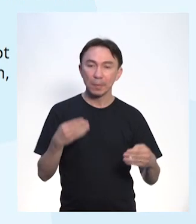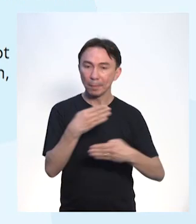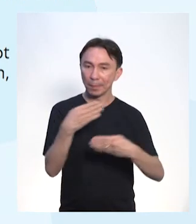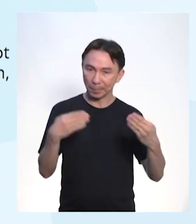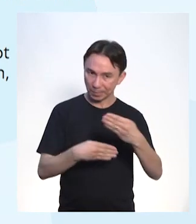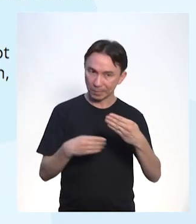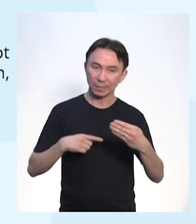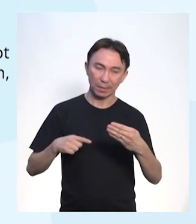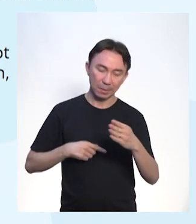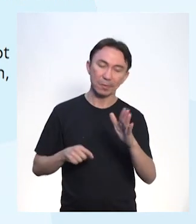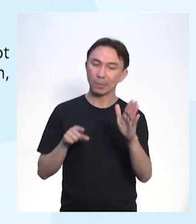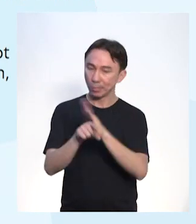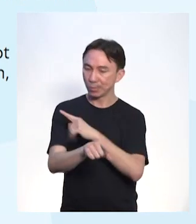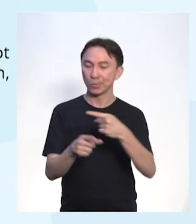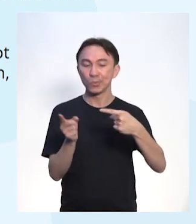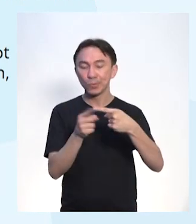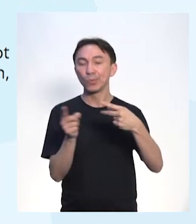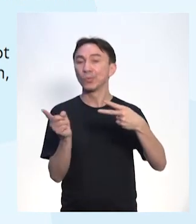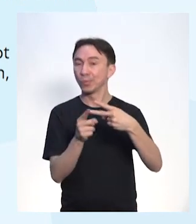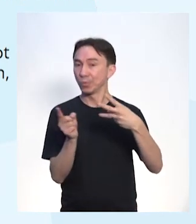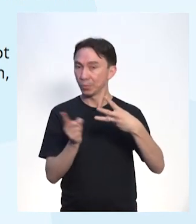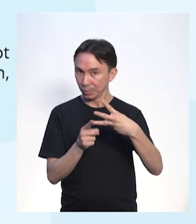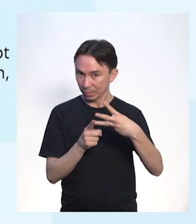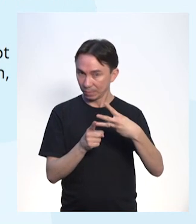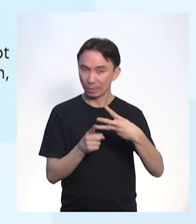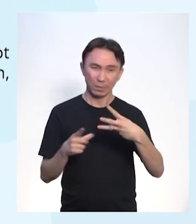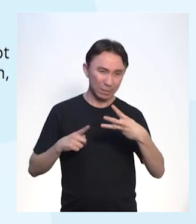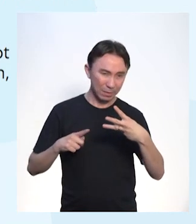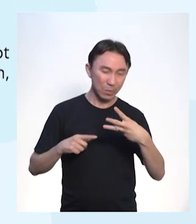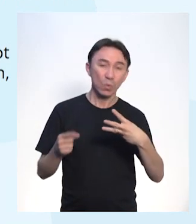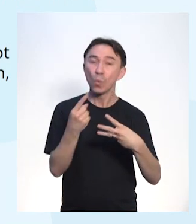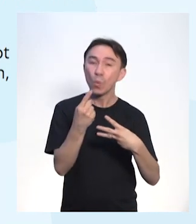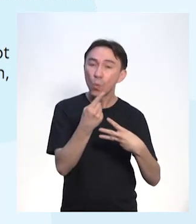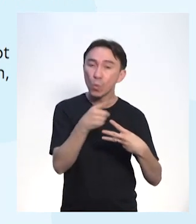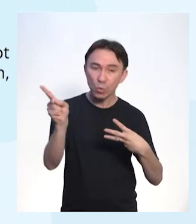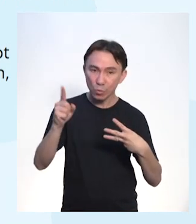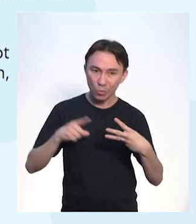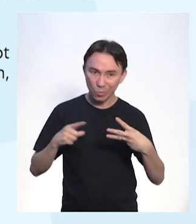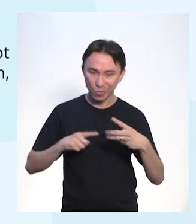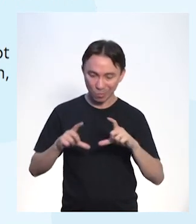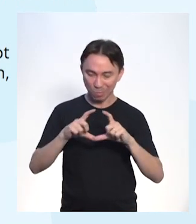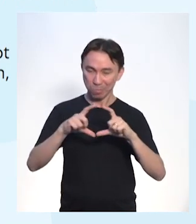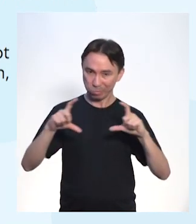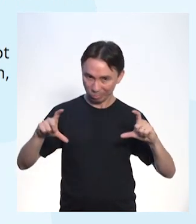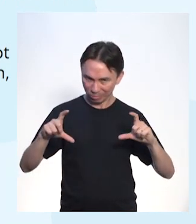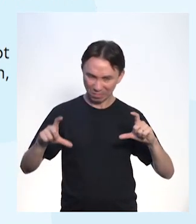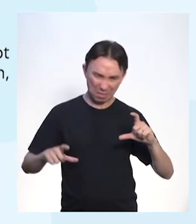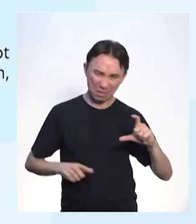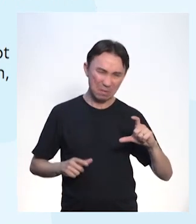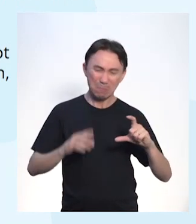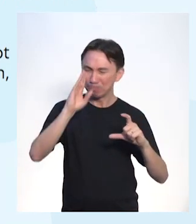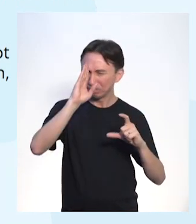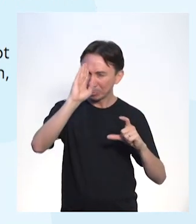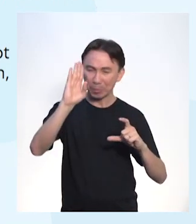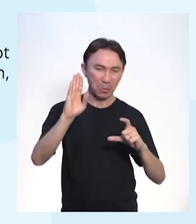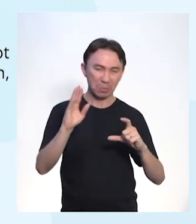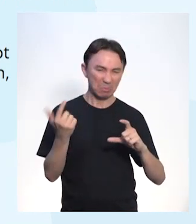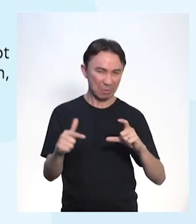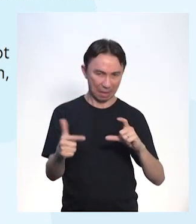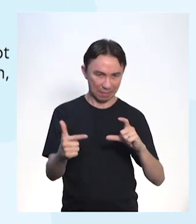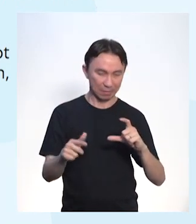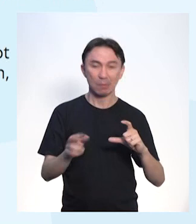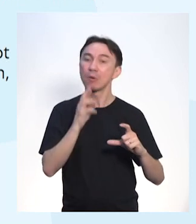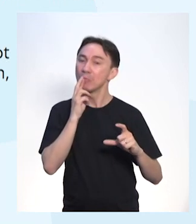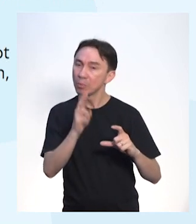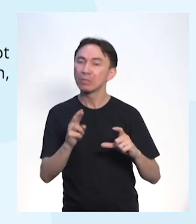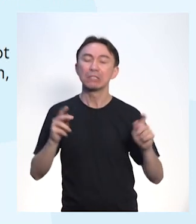3 perguntinhas. Vai sumir ali o último parágrafo, que ele não vai ser fundamental aí para que vocês consigam